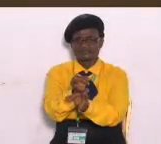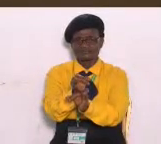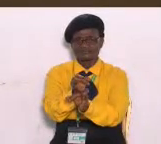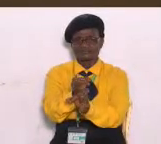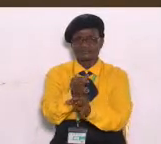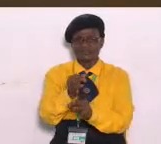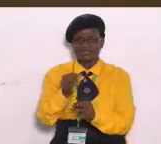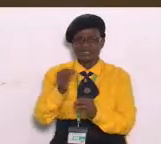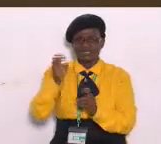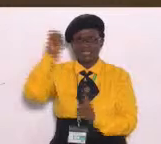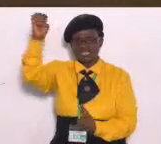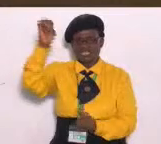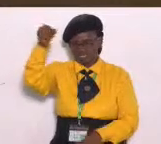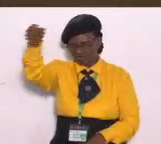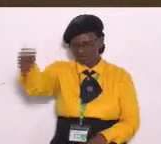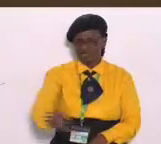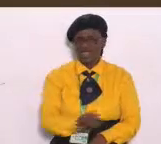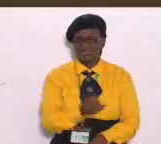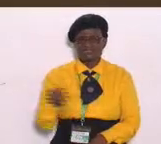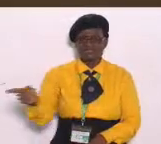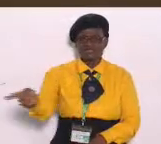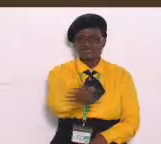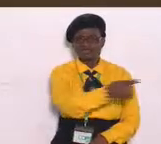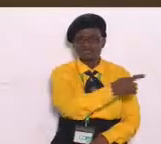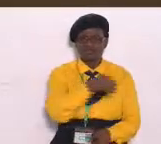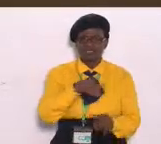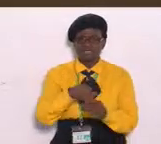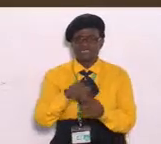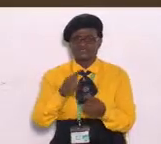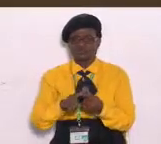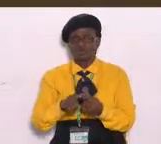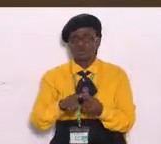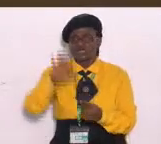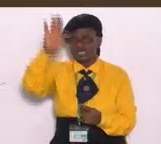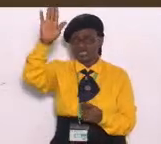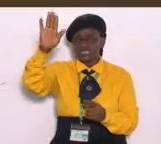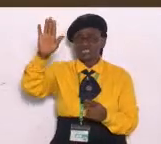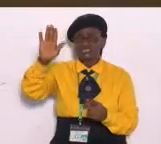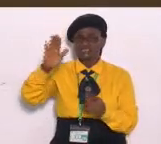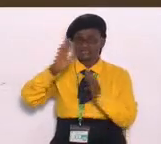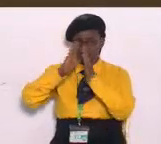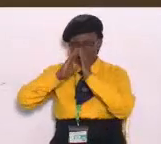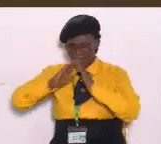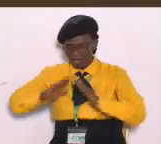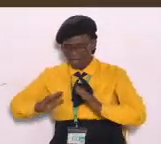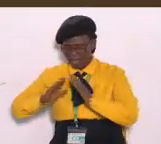He invites you into his club.